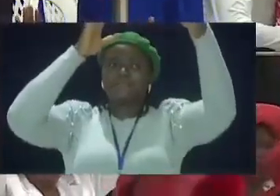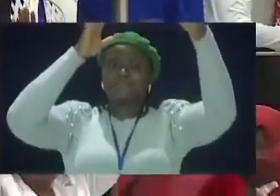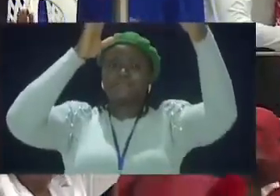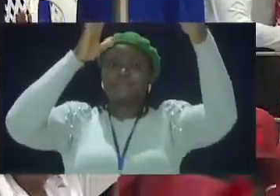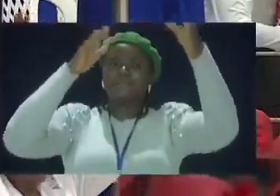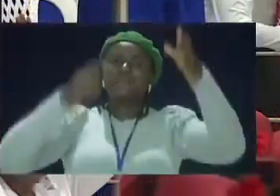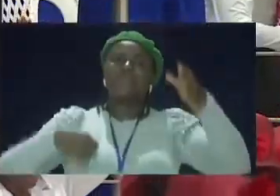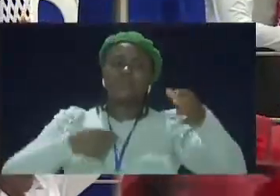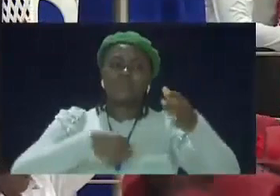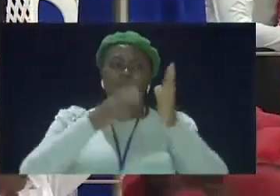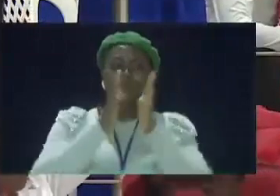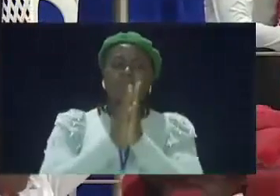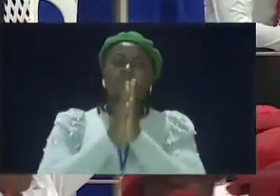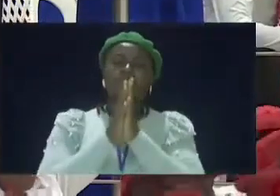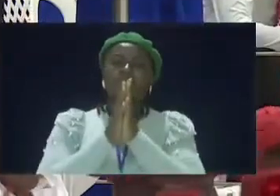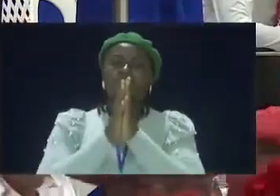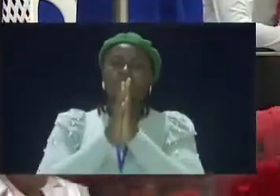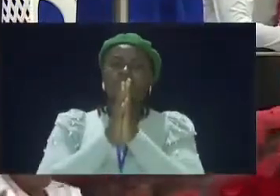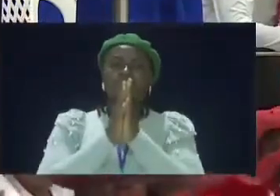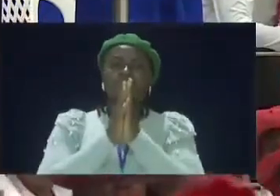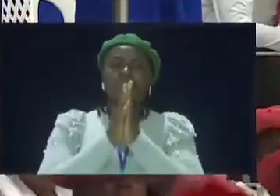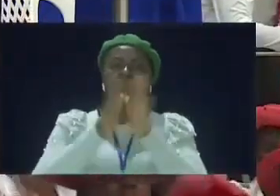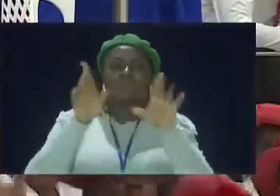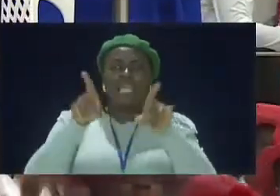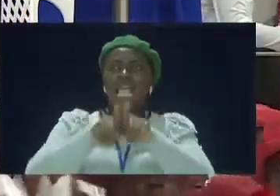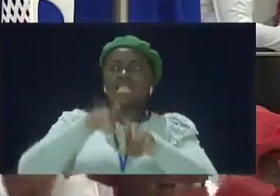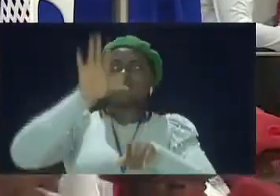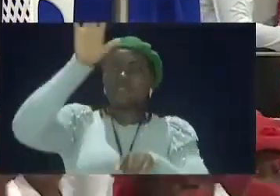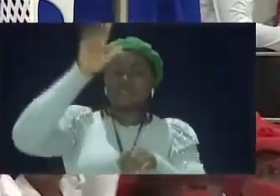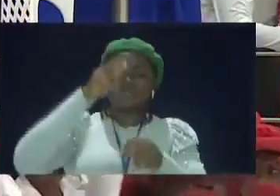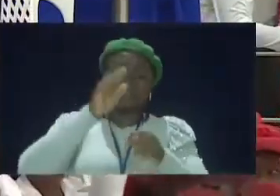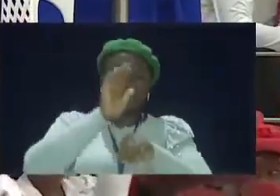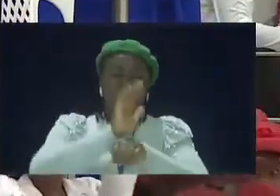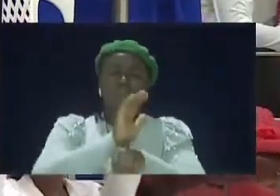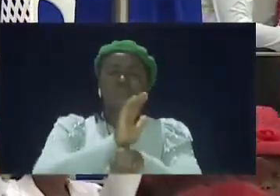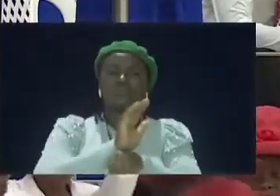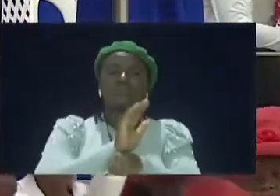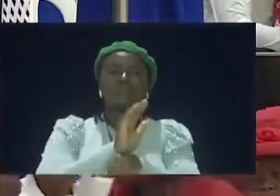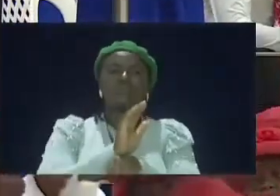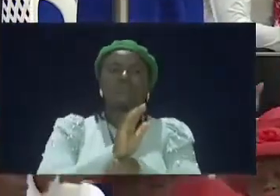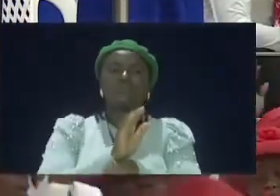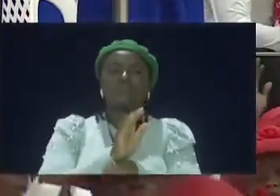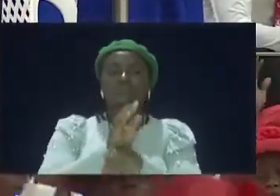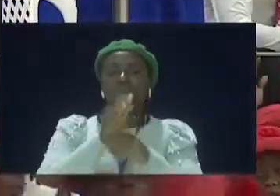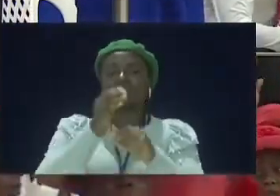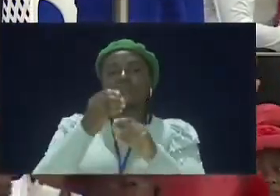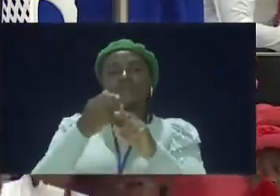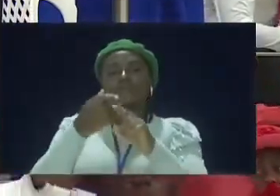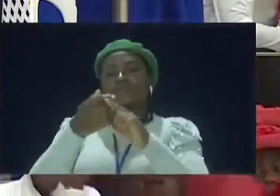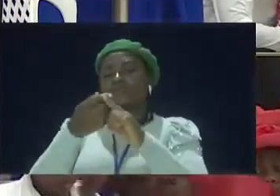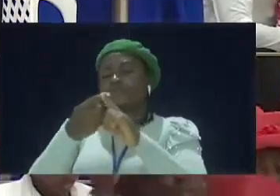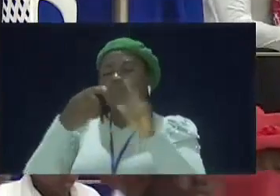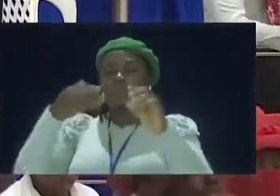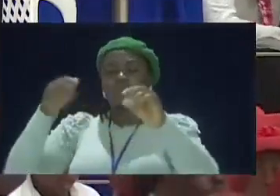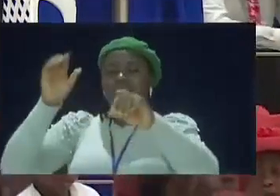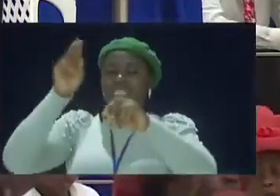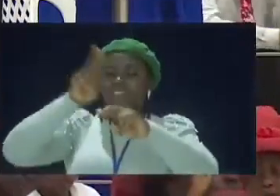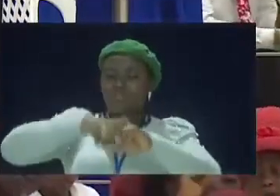we pray as your church from nations of the